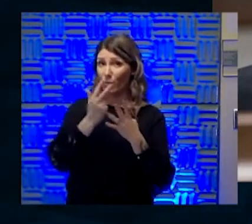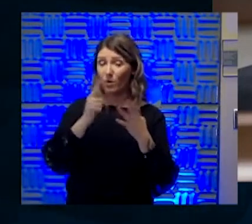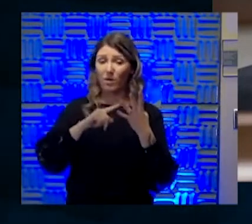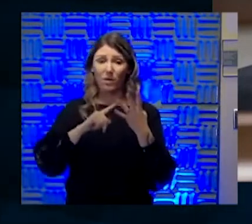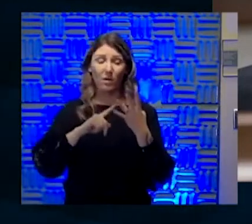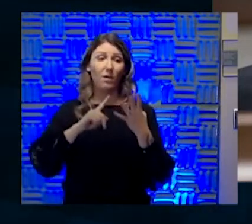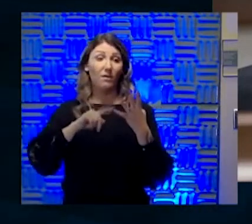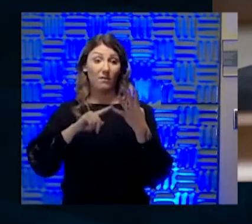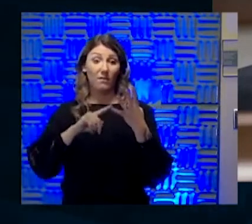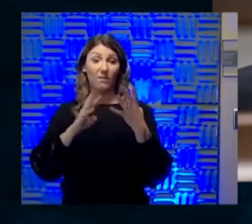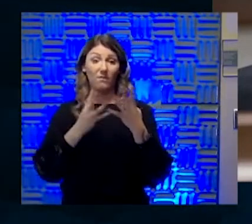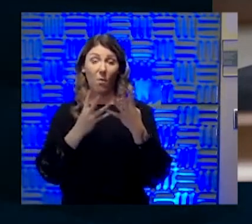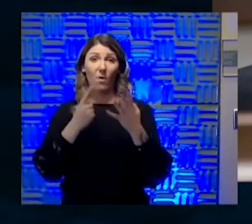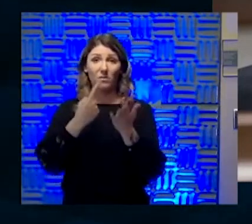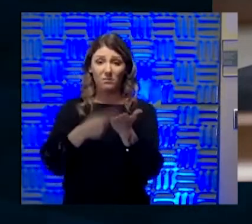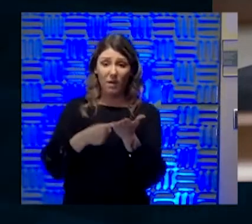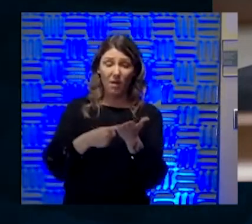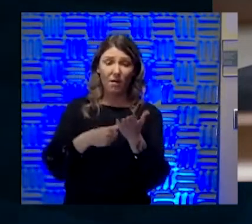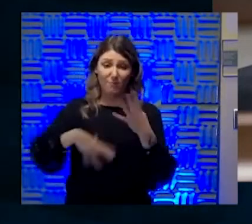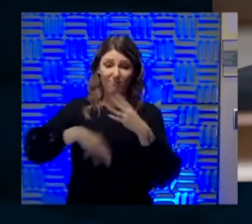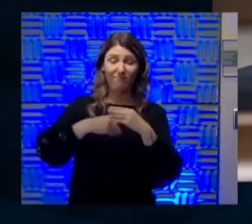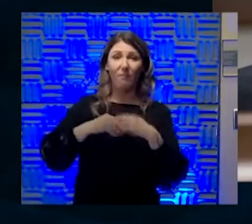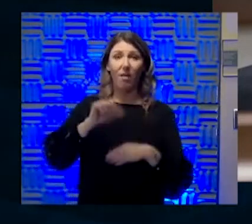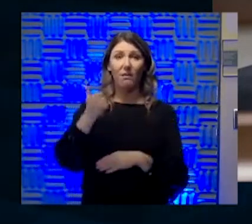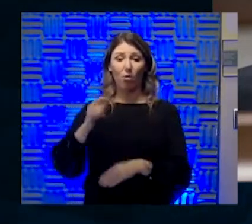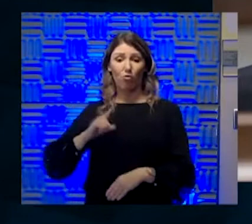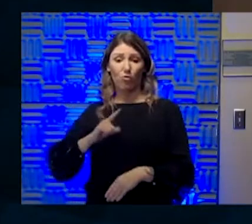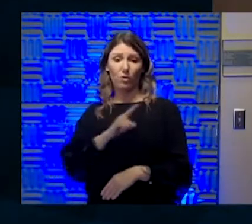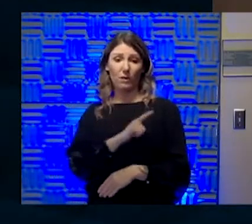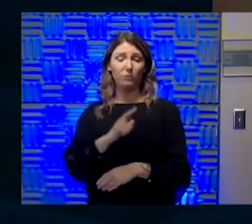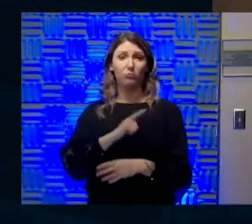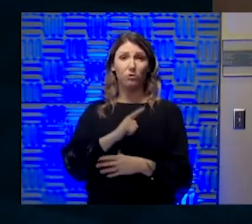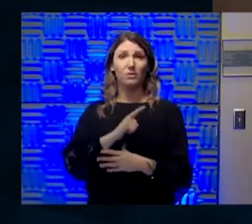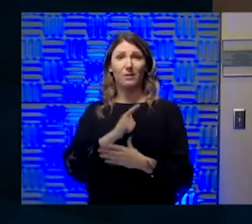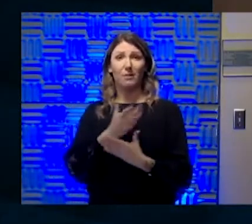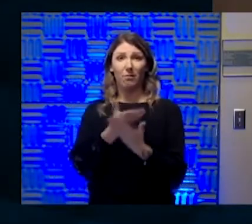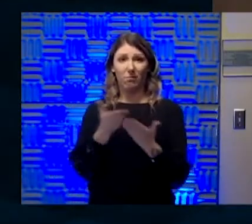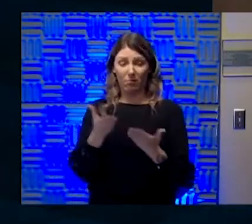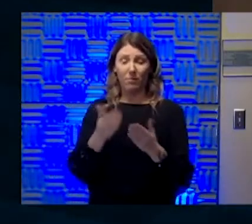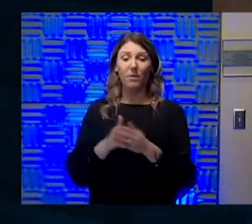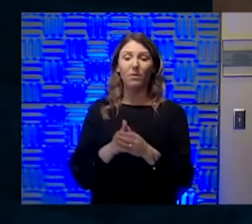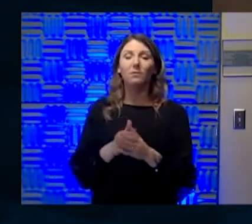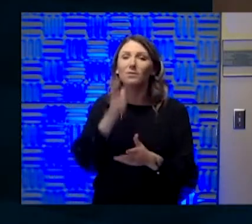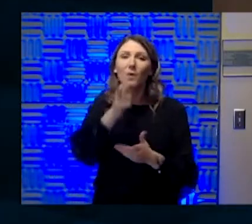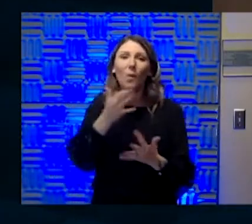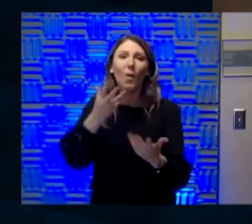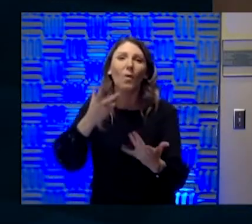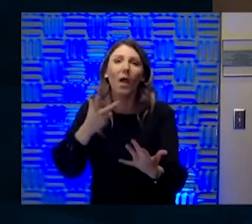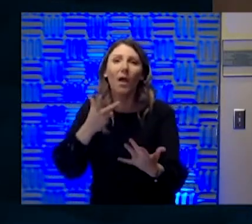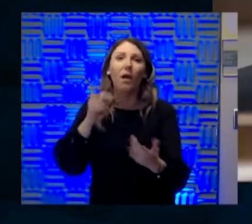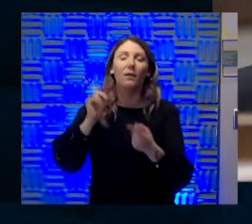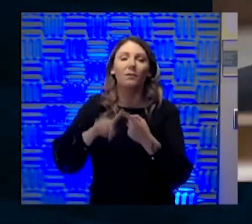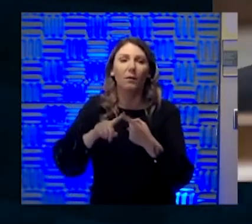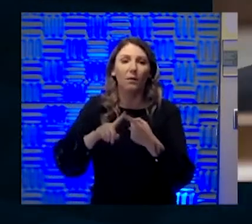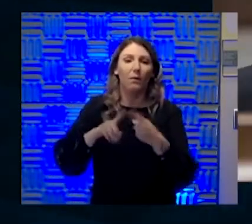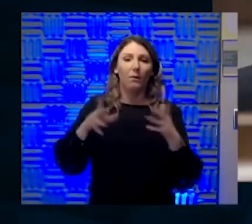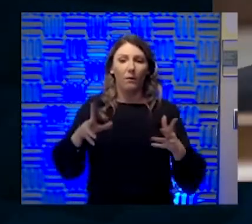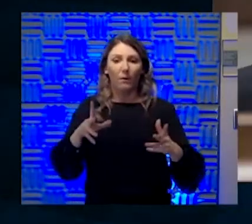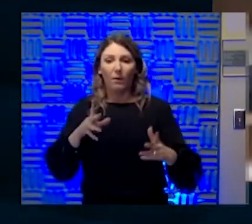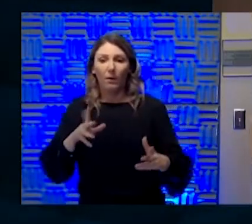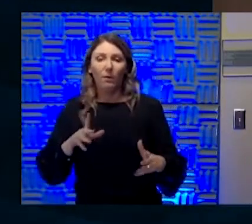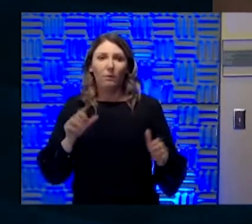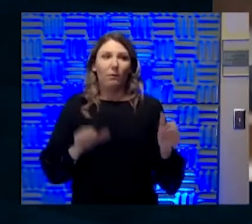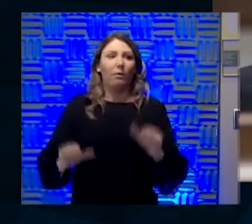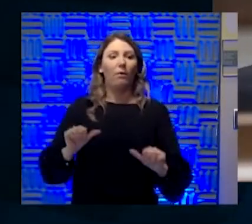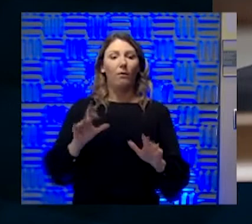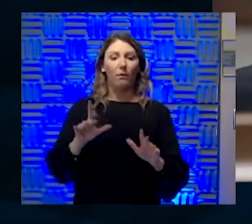in another legislative package. Do not wait to get us in a position of being able to